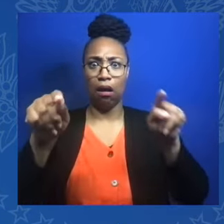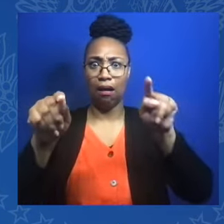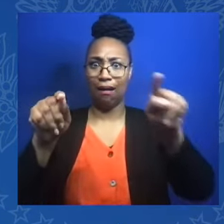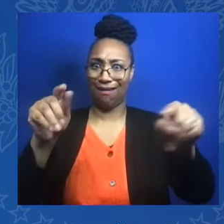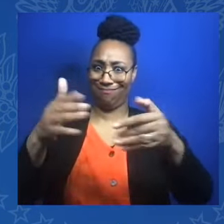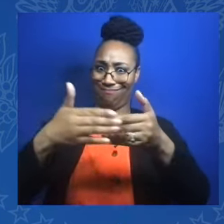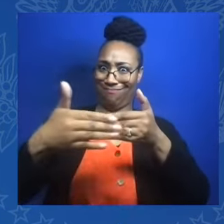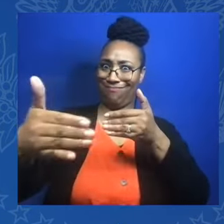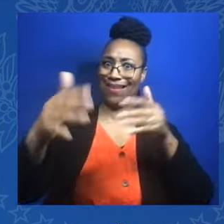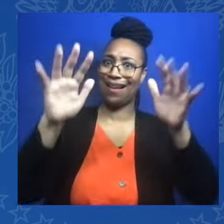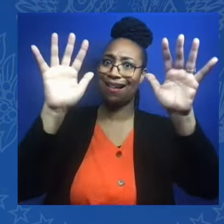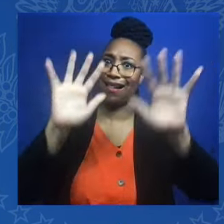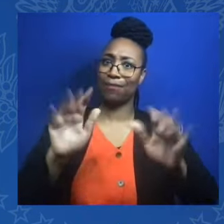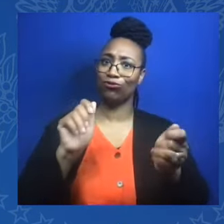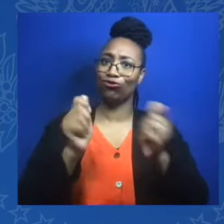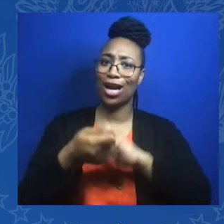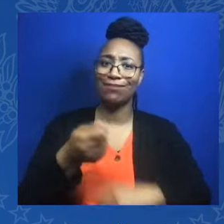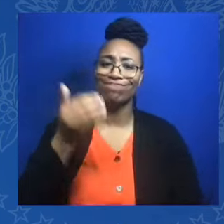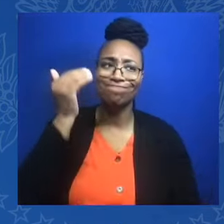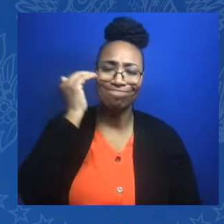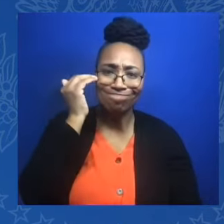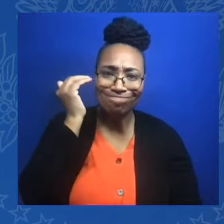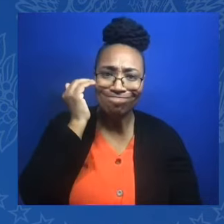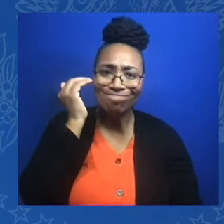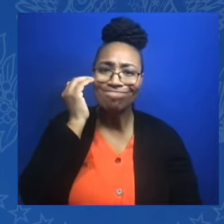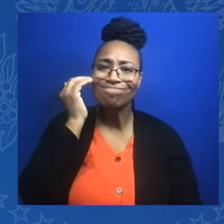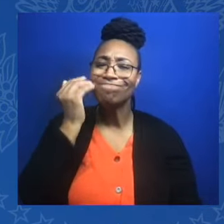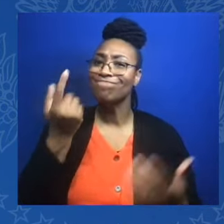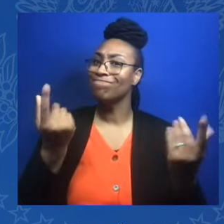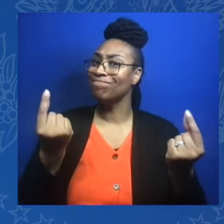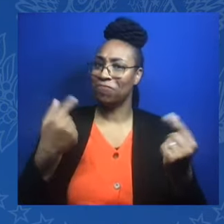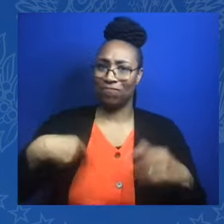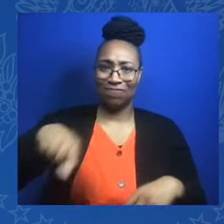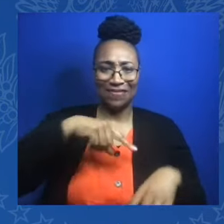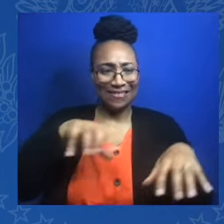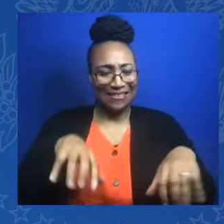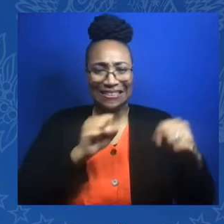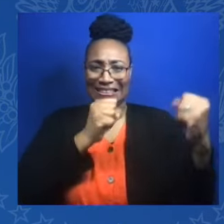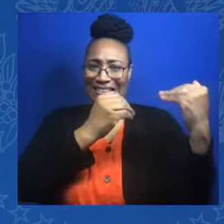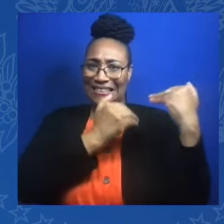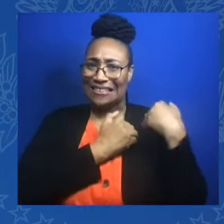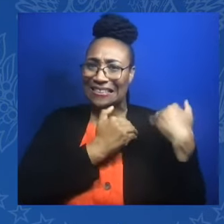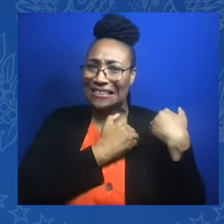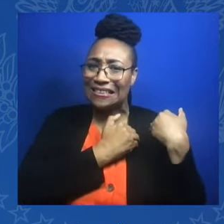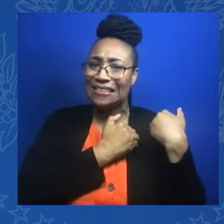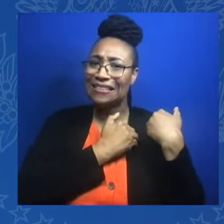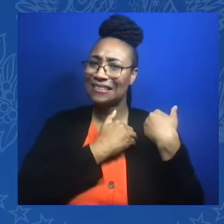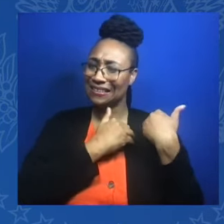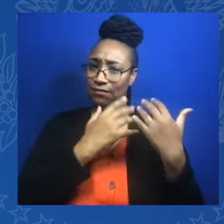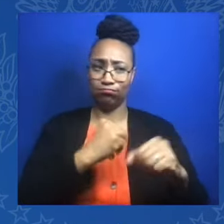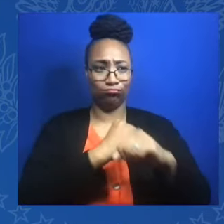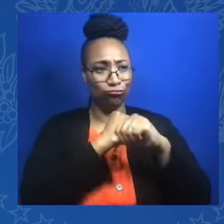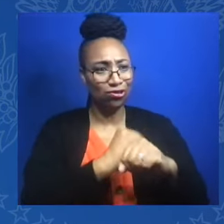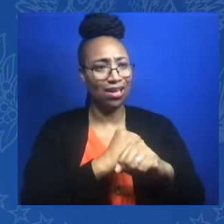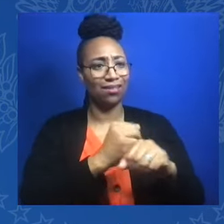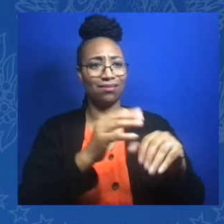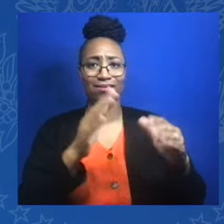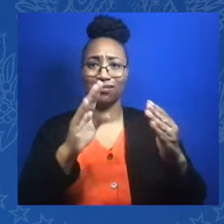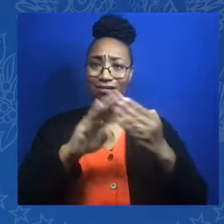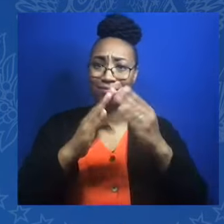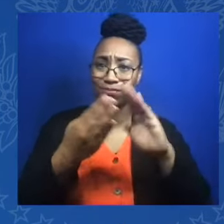change, more to protect families. Climate policy is economic